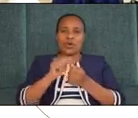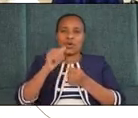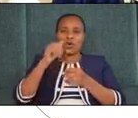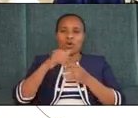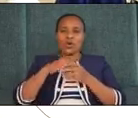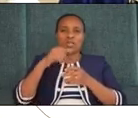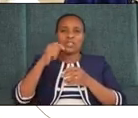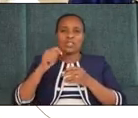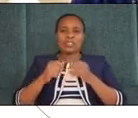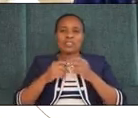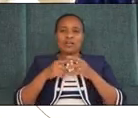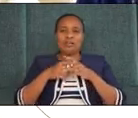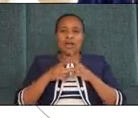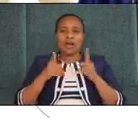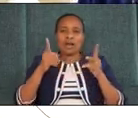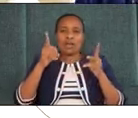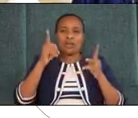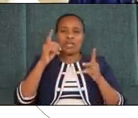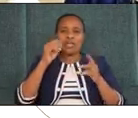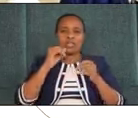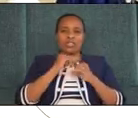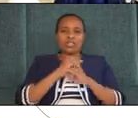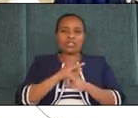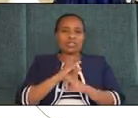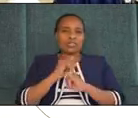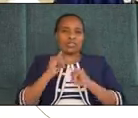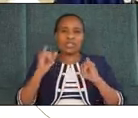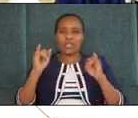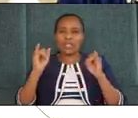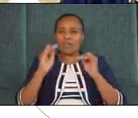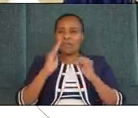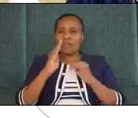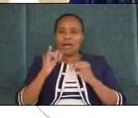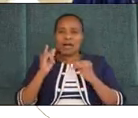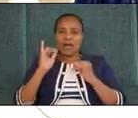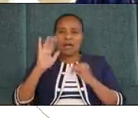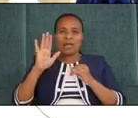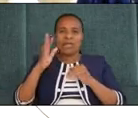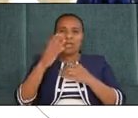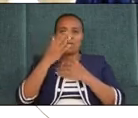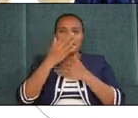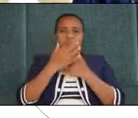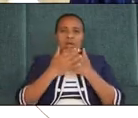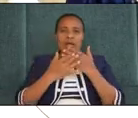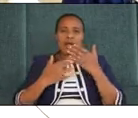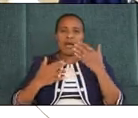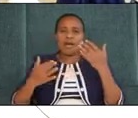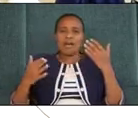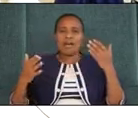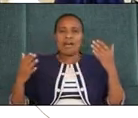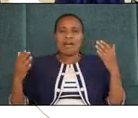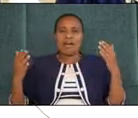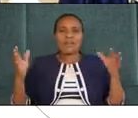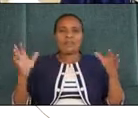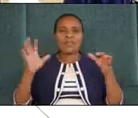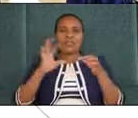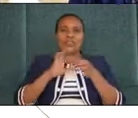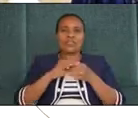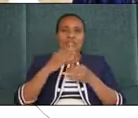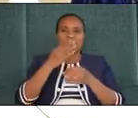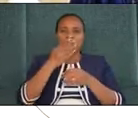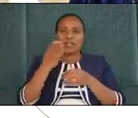been washed in the fountain, cleansed by His